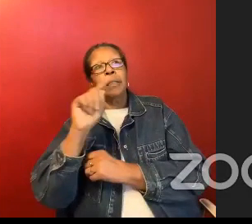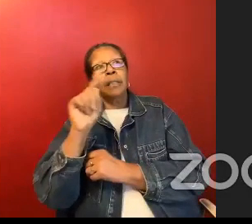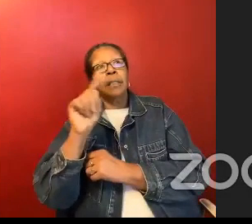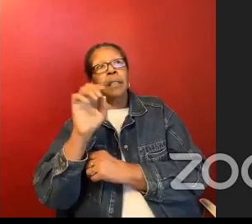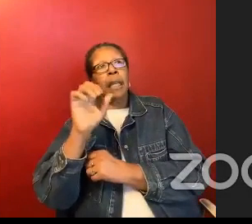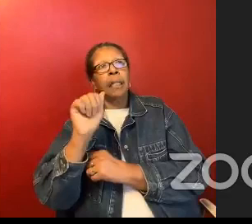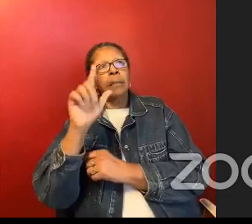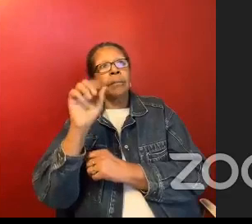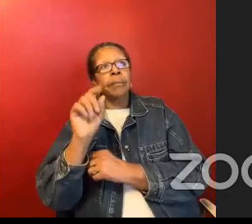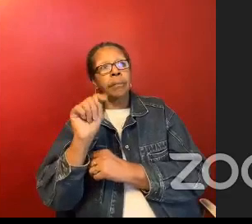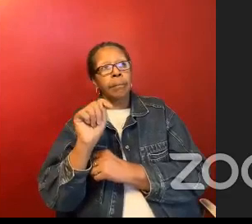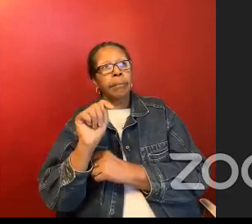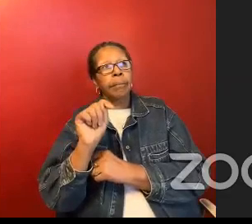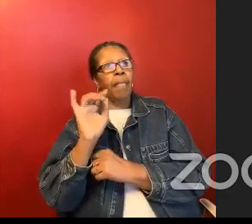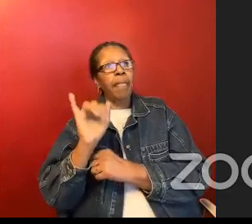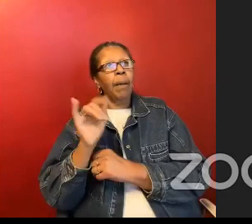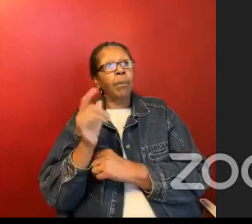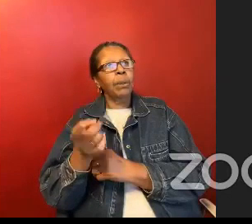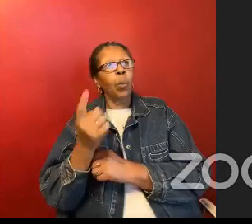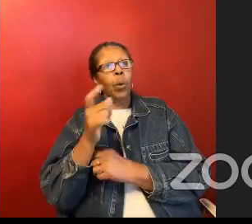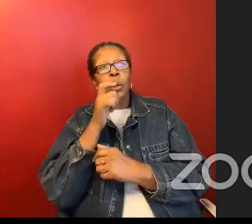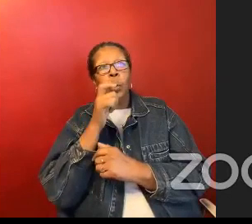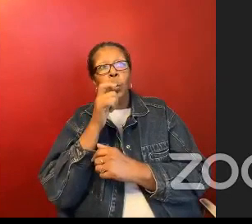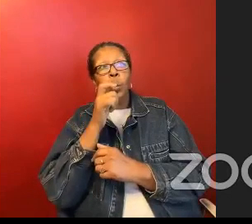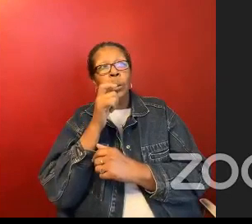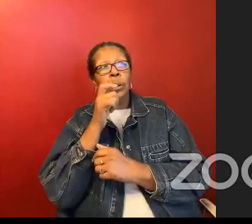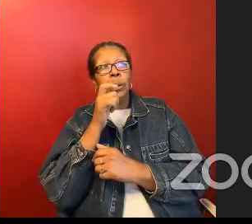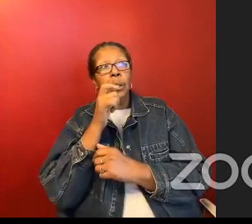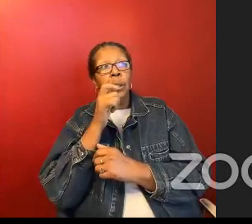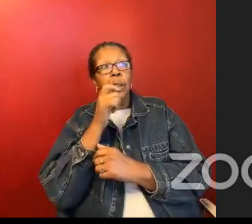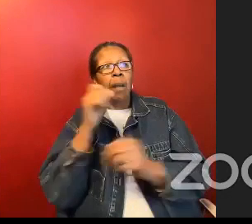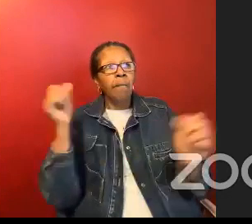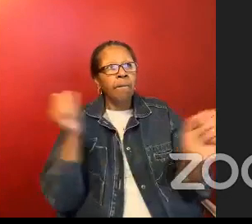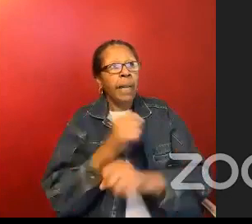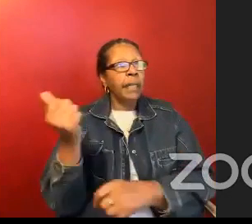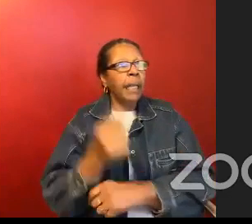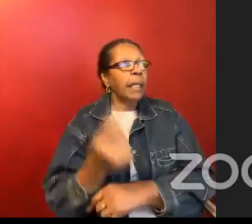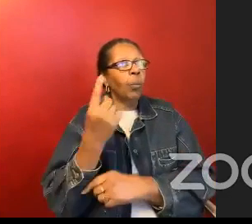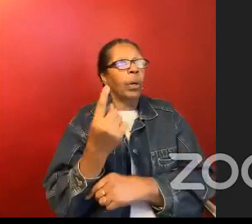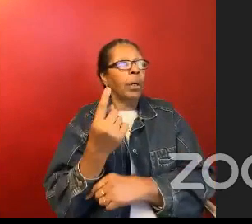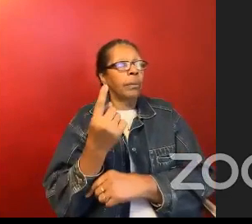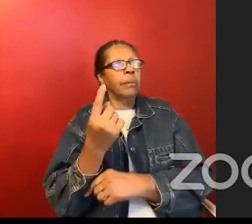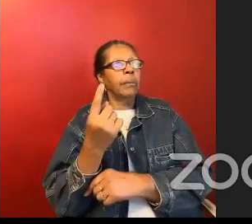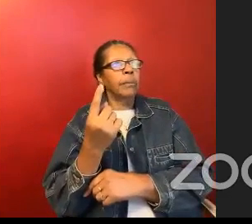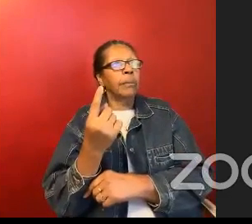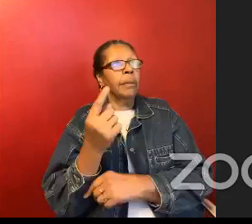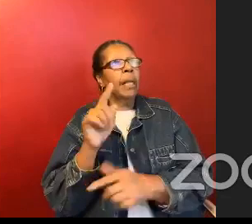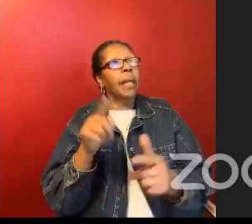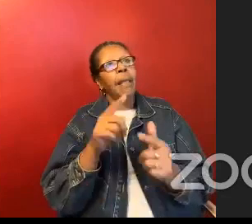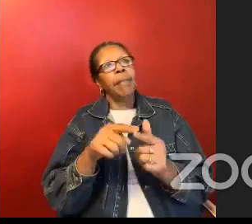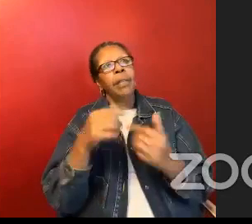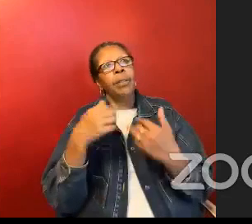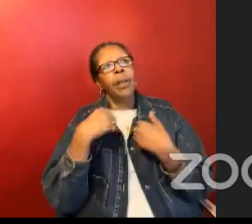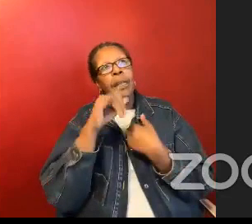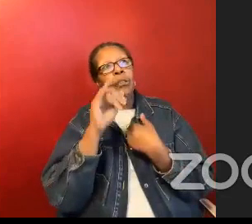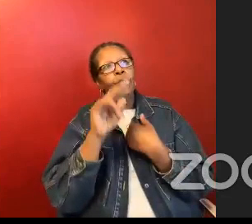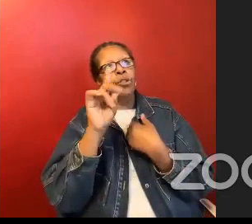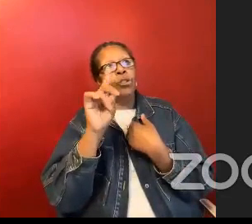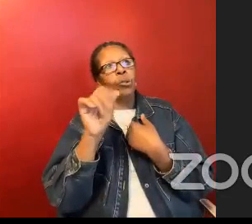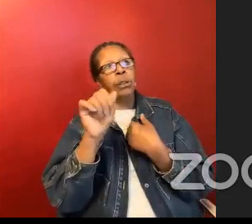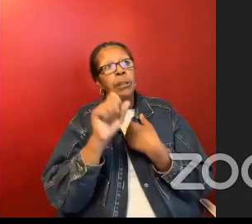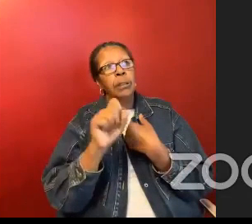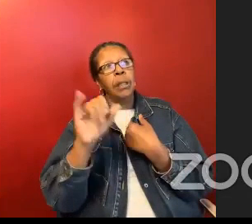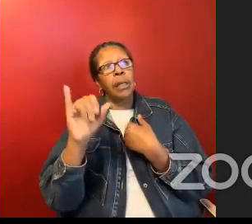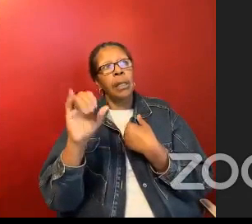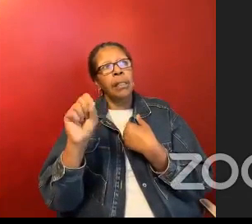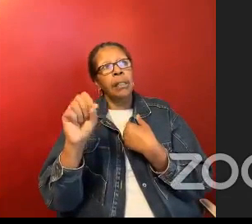He was the one who would take on anybody in a fight. And of course, Judas Iscariot, the one who would take